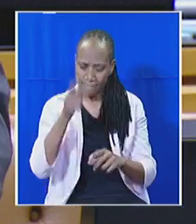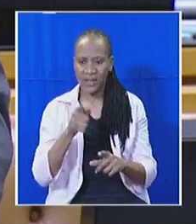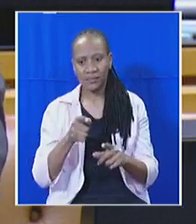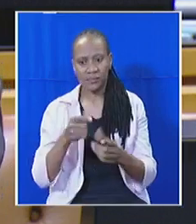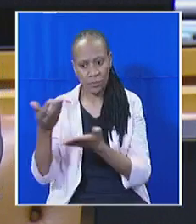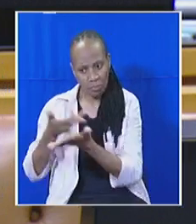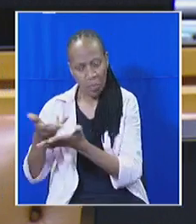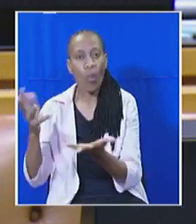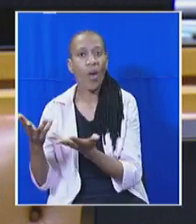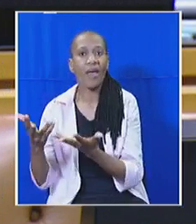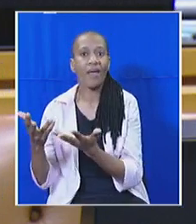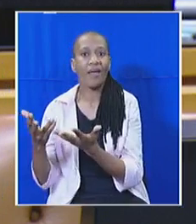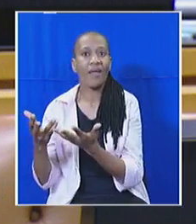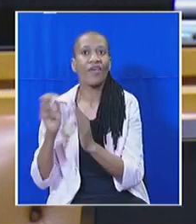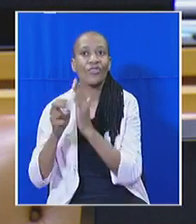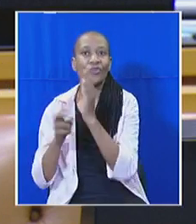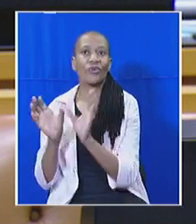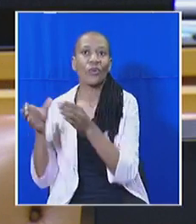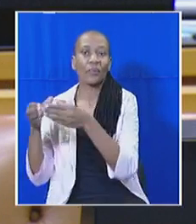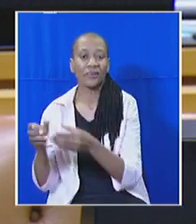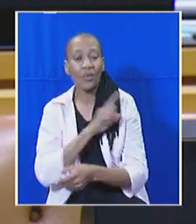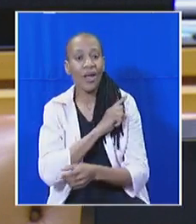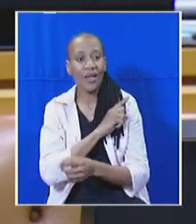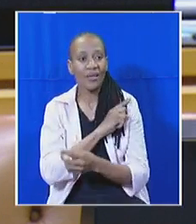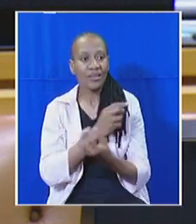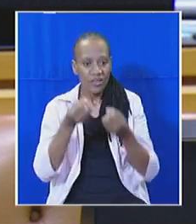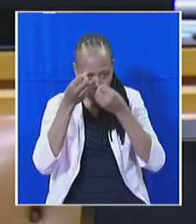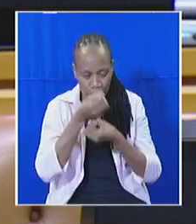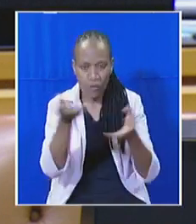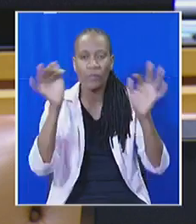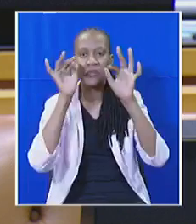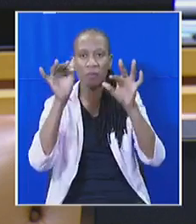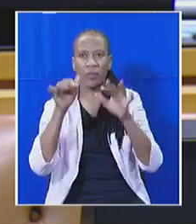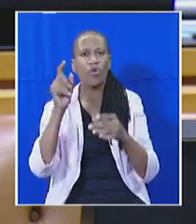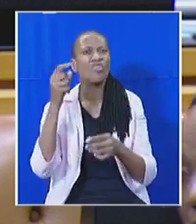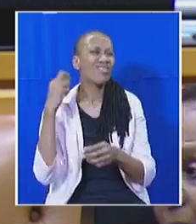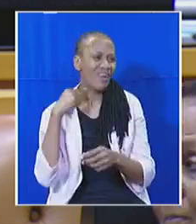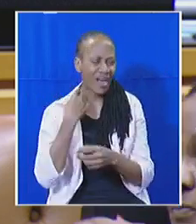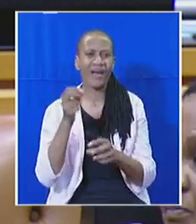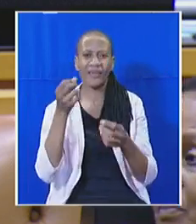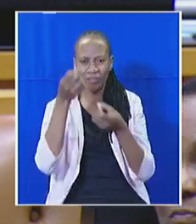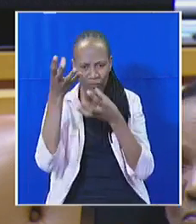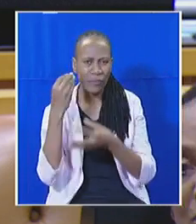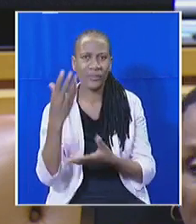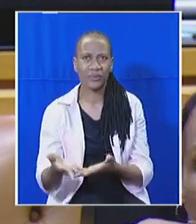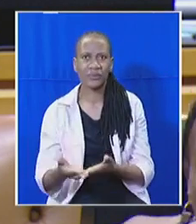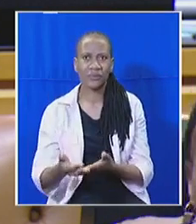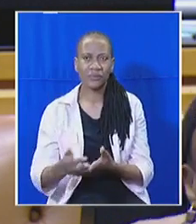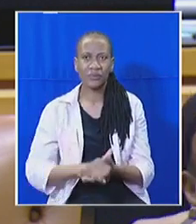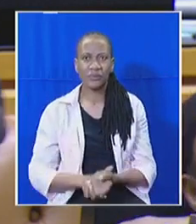the nation, it's misleading the House. Even this one, On a point of order, a Deputy lie must be Speaker. taken to the